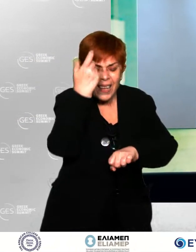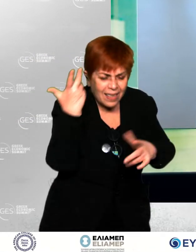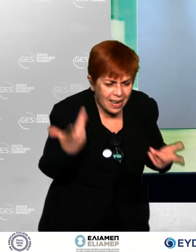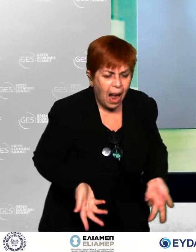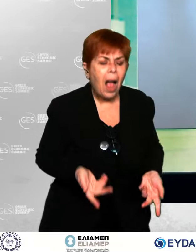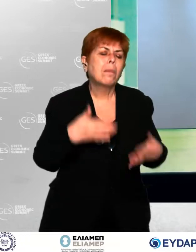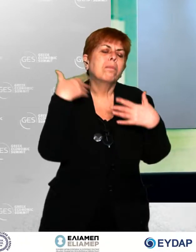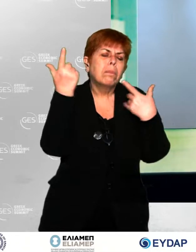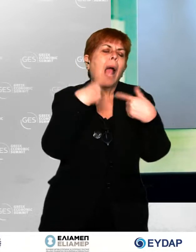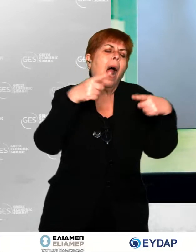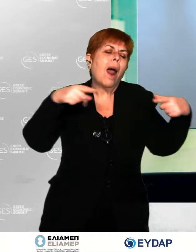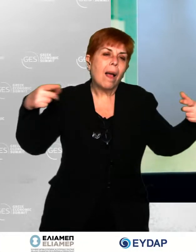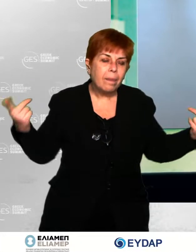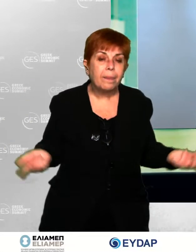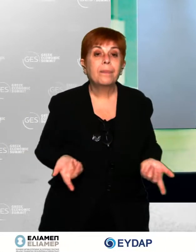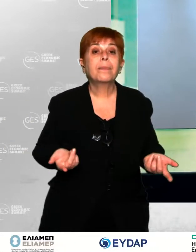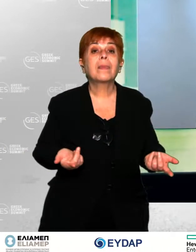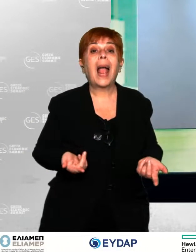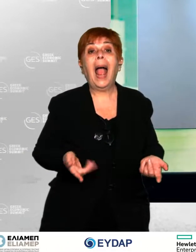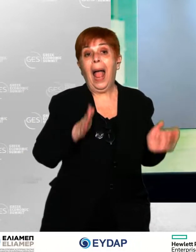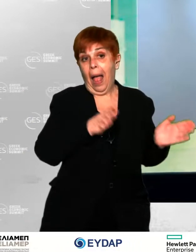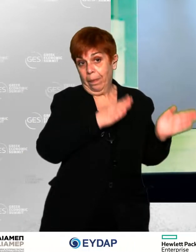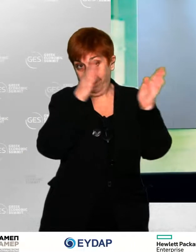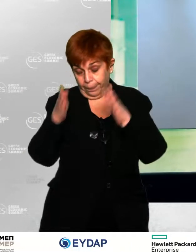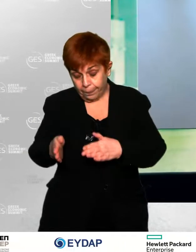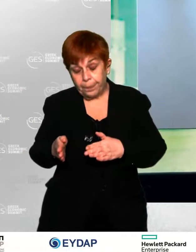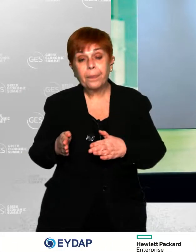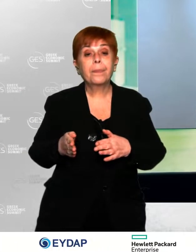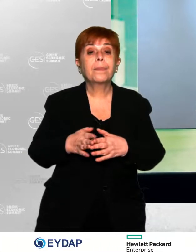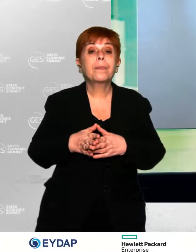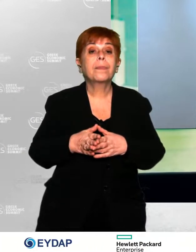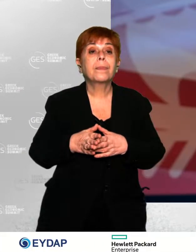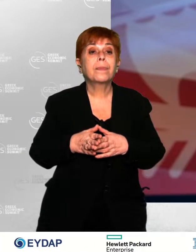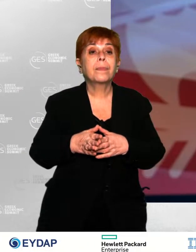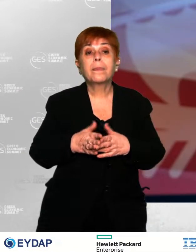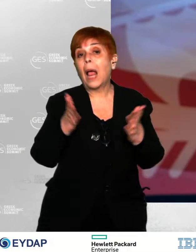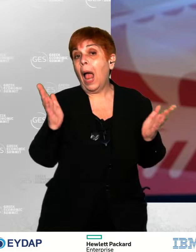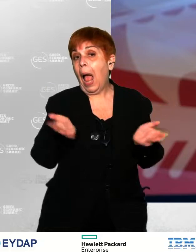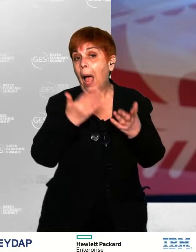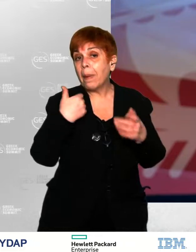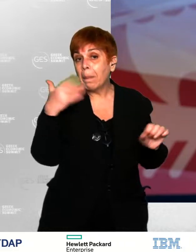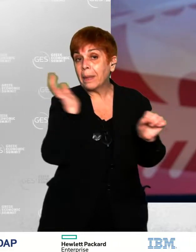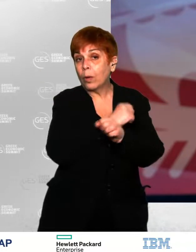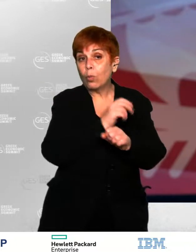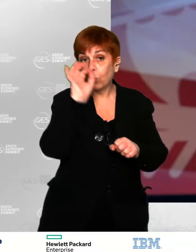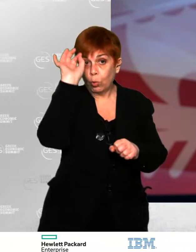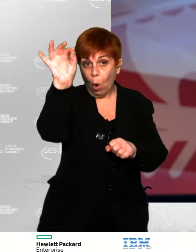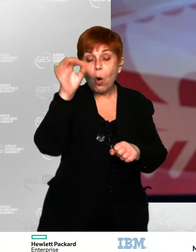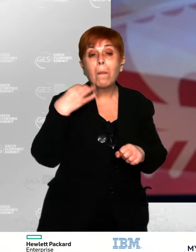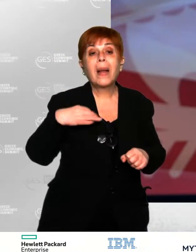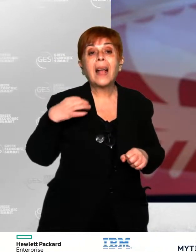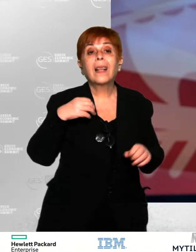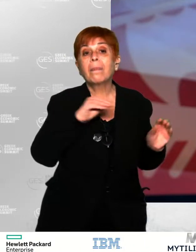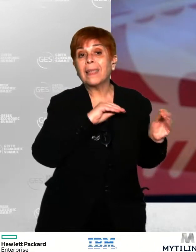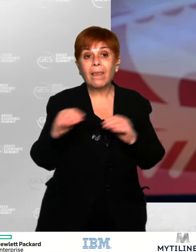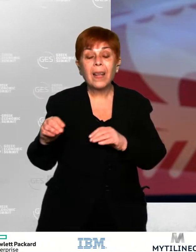growth. But on the other hand, when we have reached the goal of green transition, the changes in the infrastructure, there